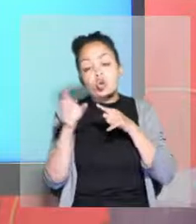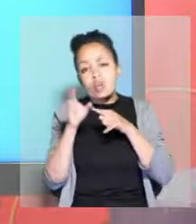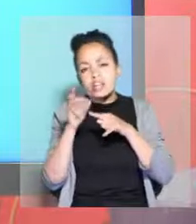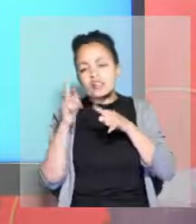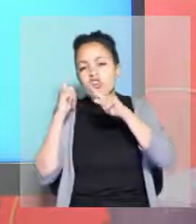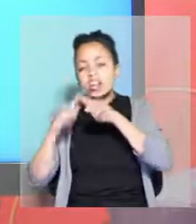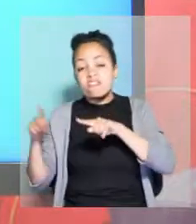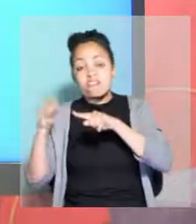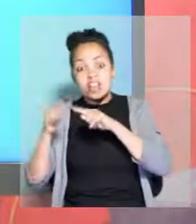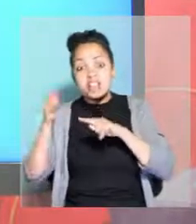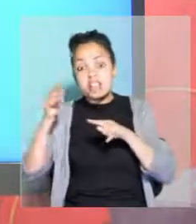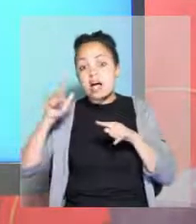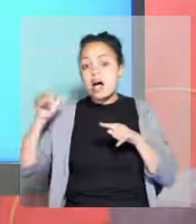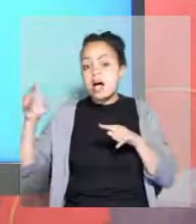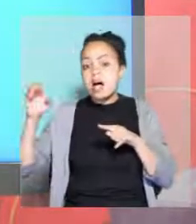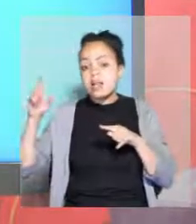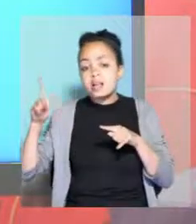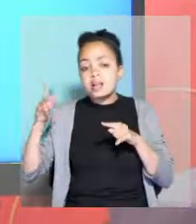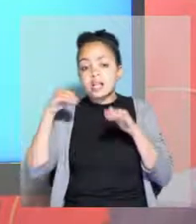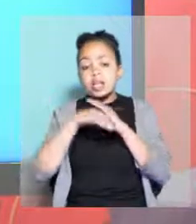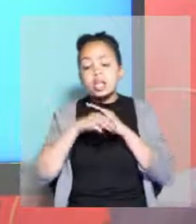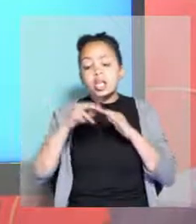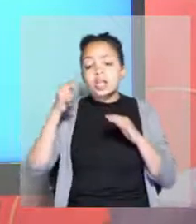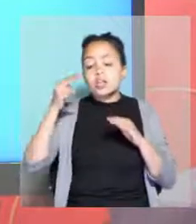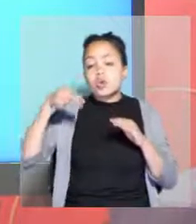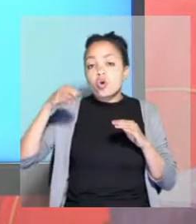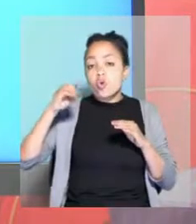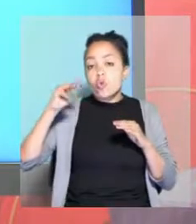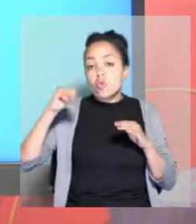from different allele in homologous pair.